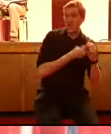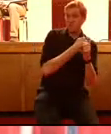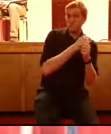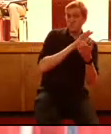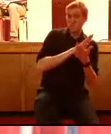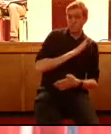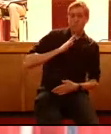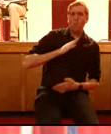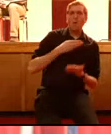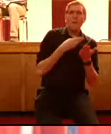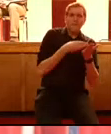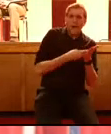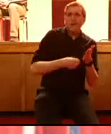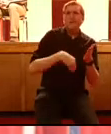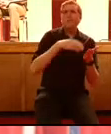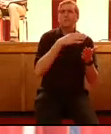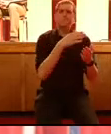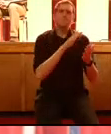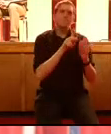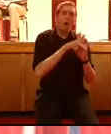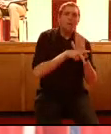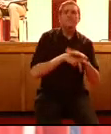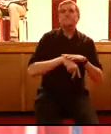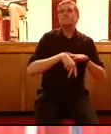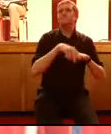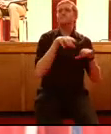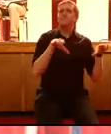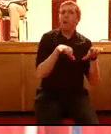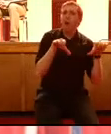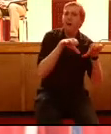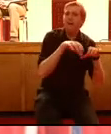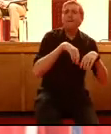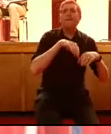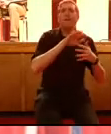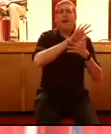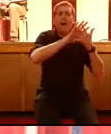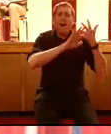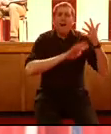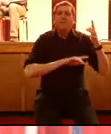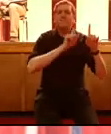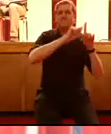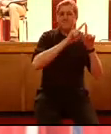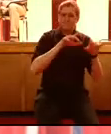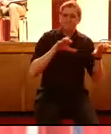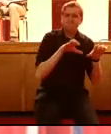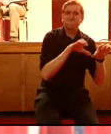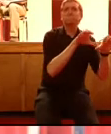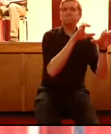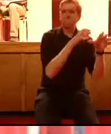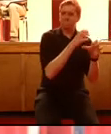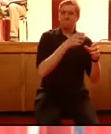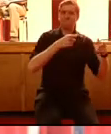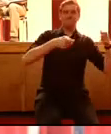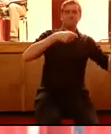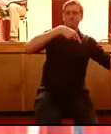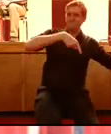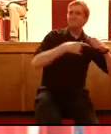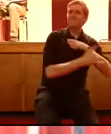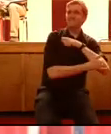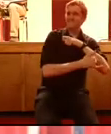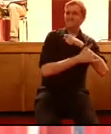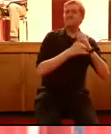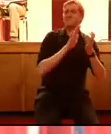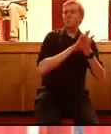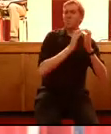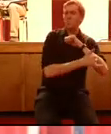with budgets, policies, code of conduct, pupil progression, and a lot of other initiatives that governed our district. This experience allowed